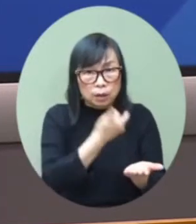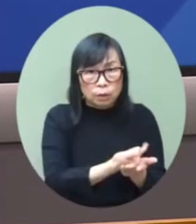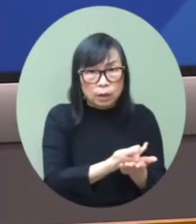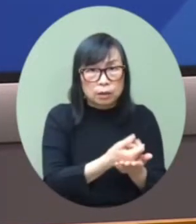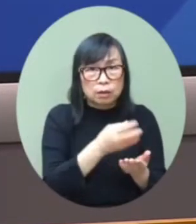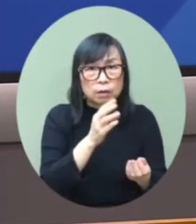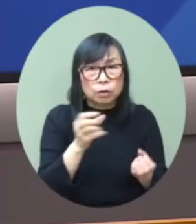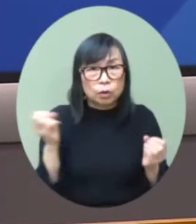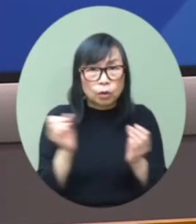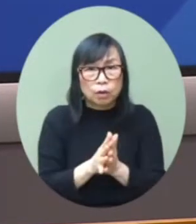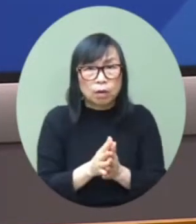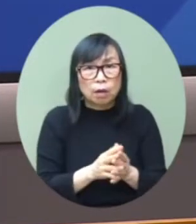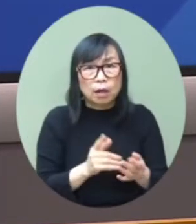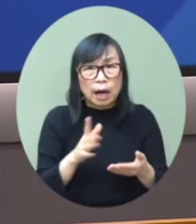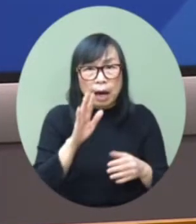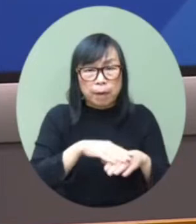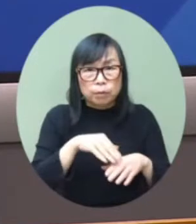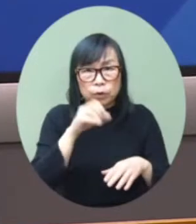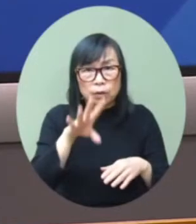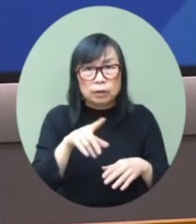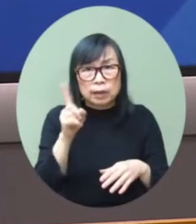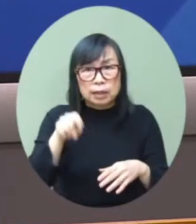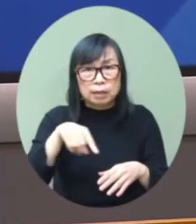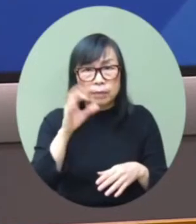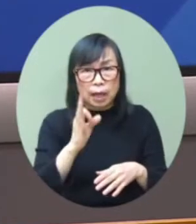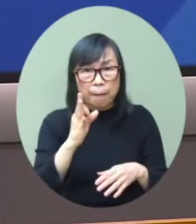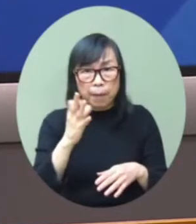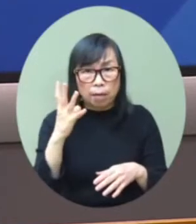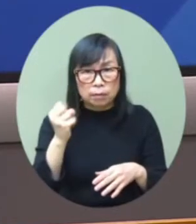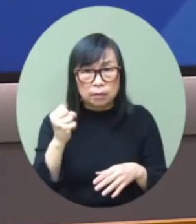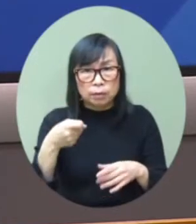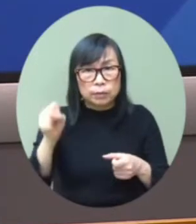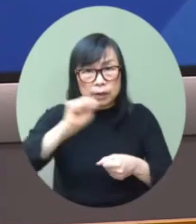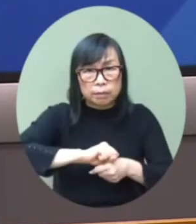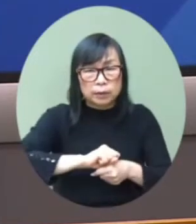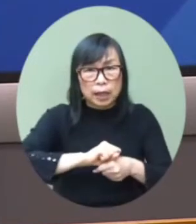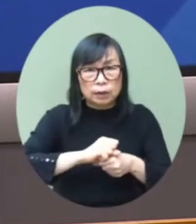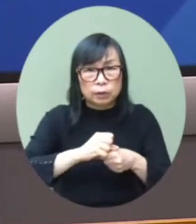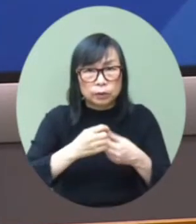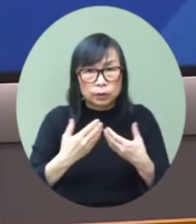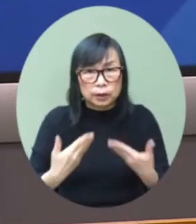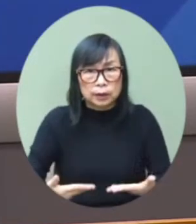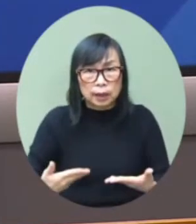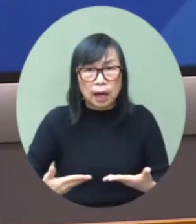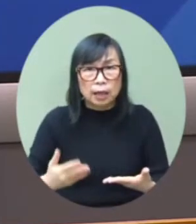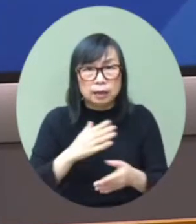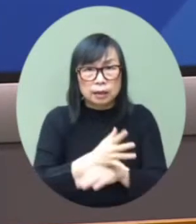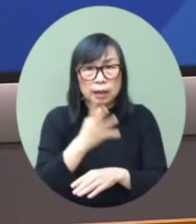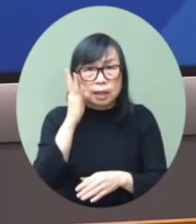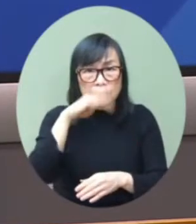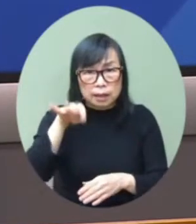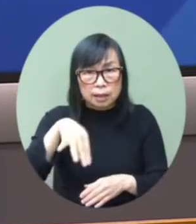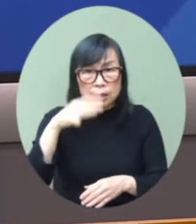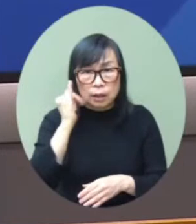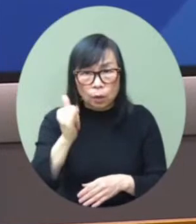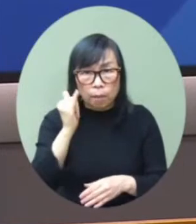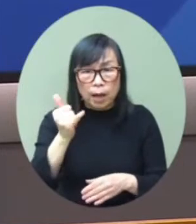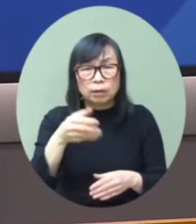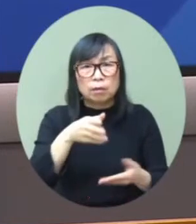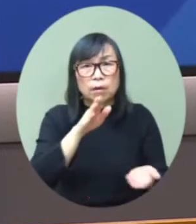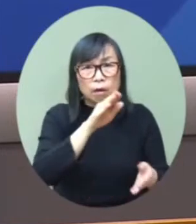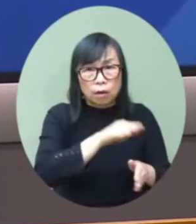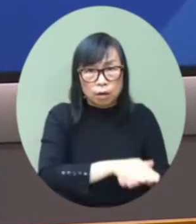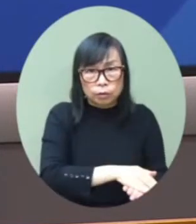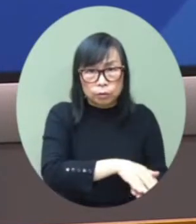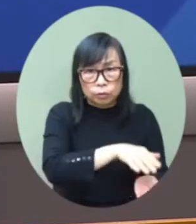measures, our bodily handling capacities from 1,300 to 50 to altogether